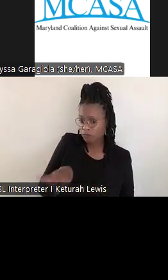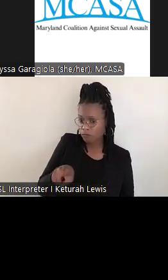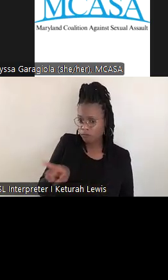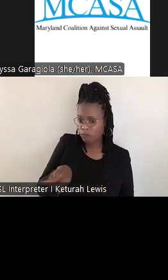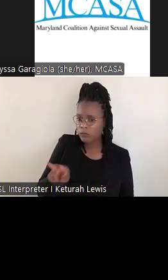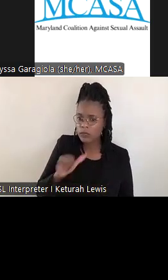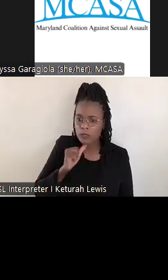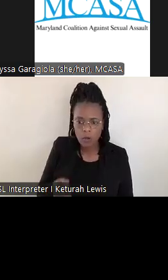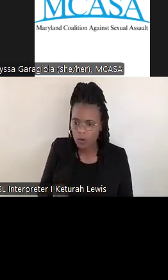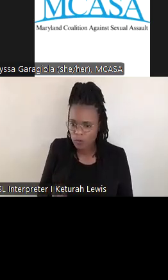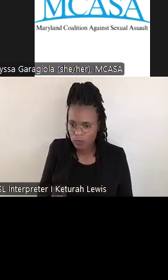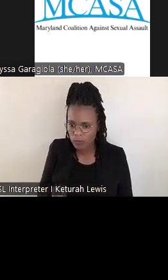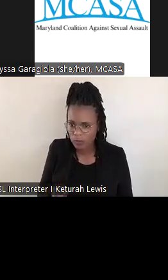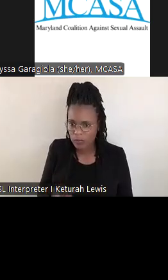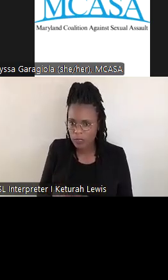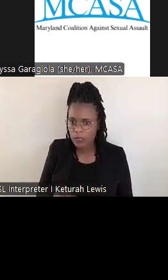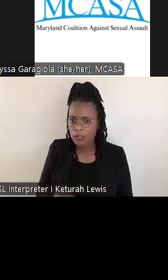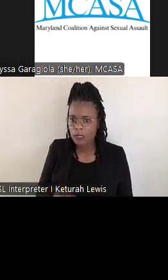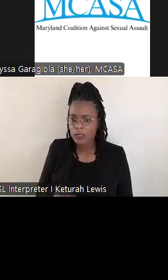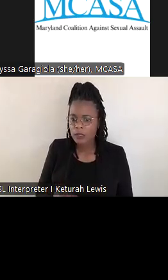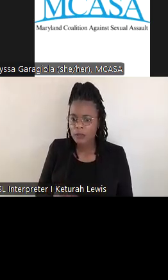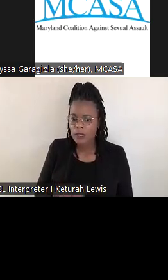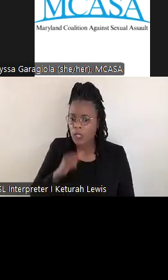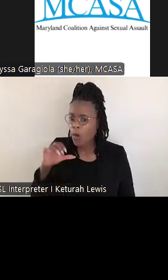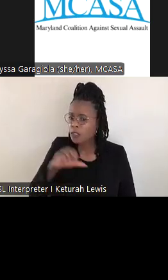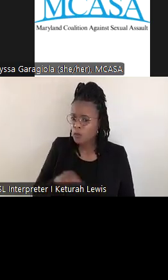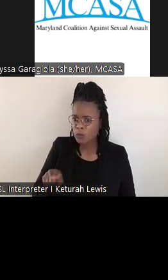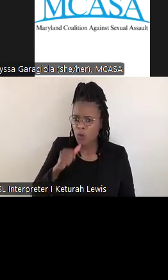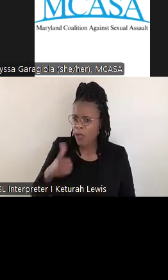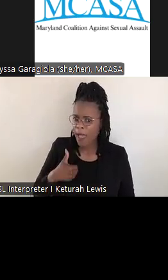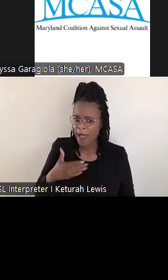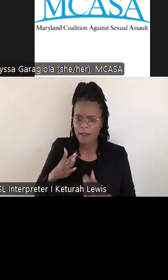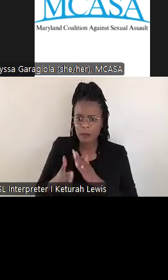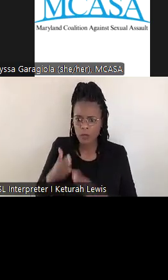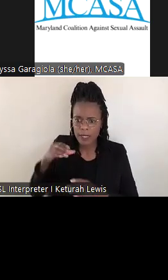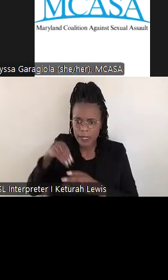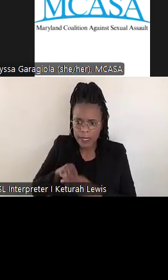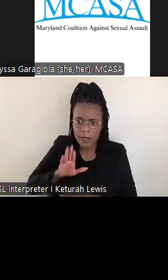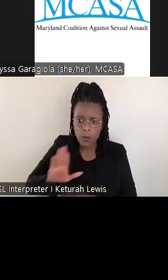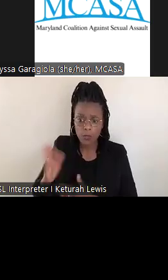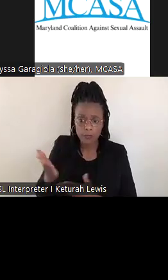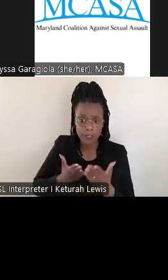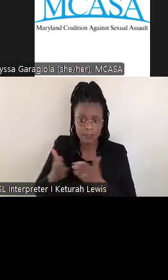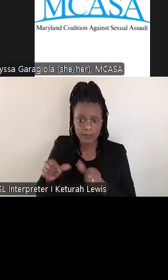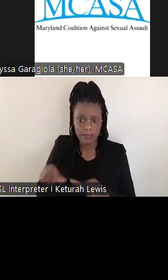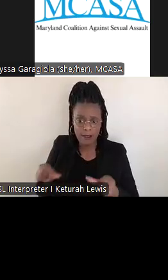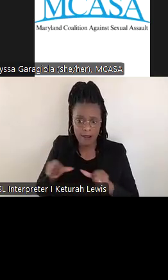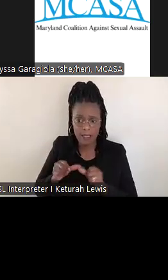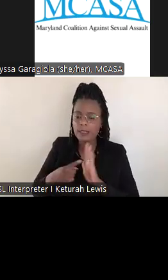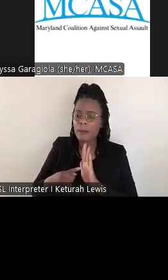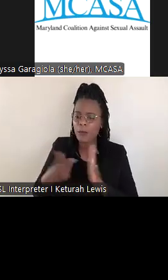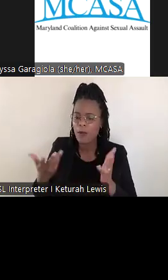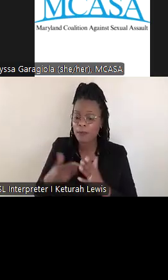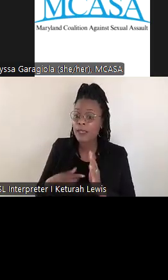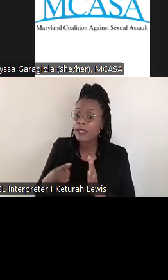don't assume you don't have a certain community in your service area. So an example of this is sometimes